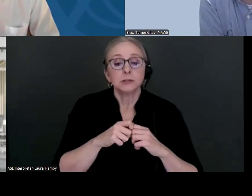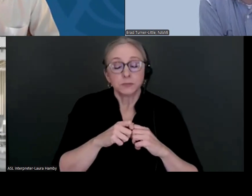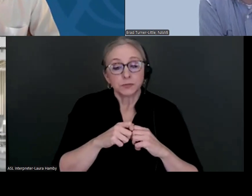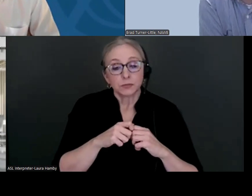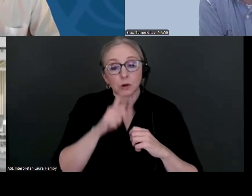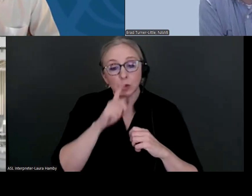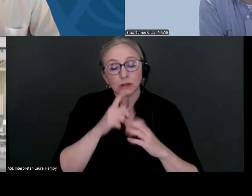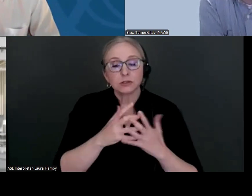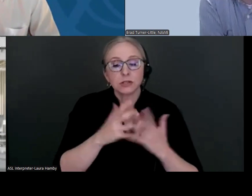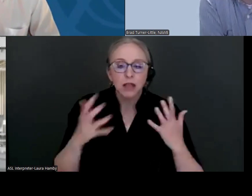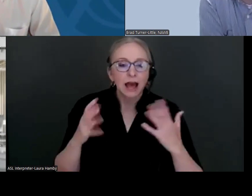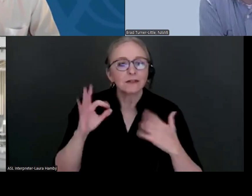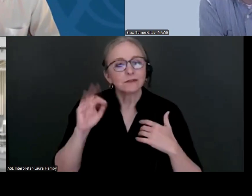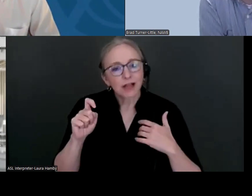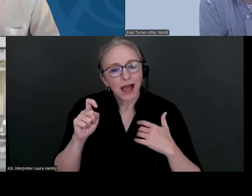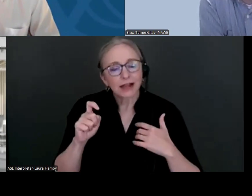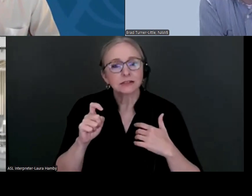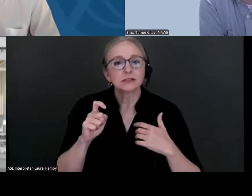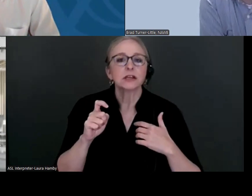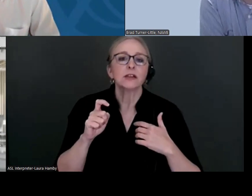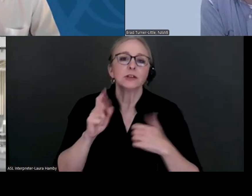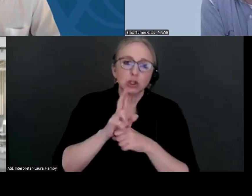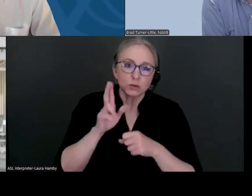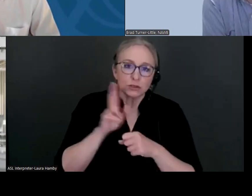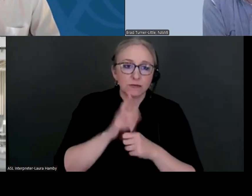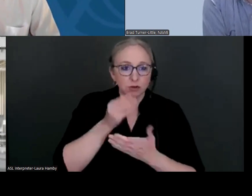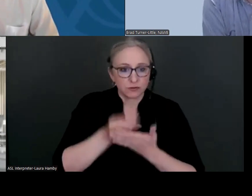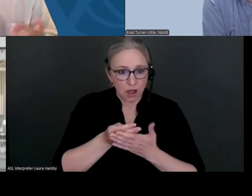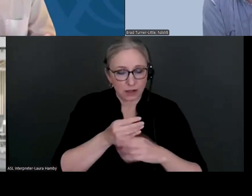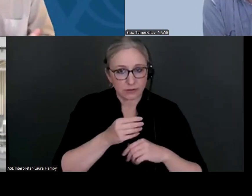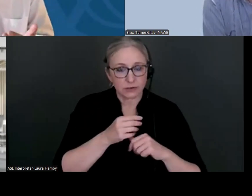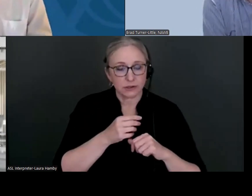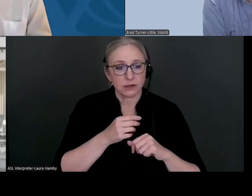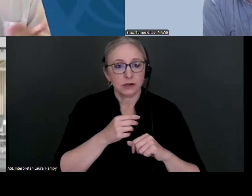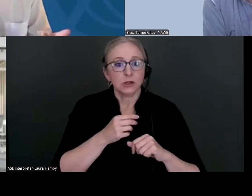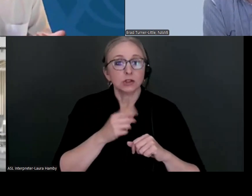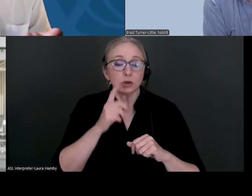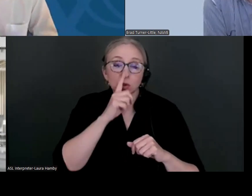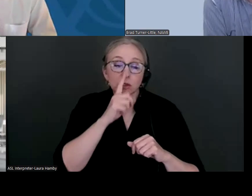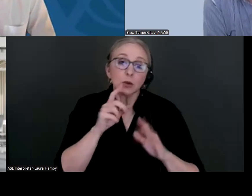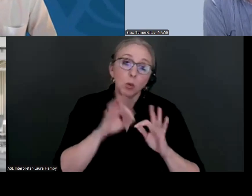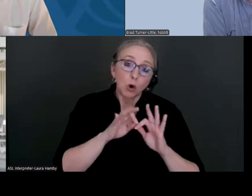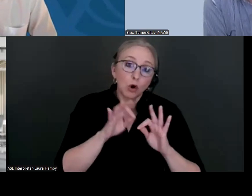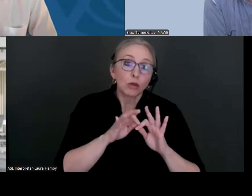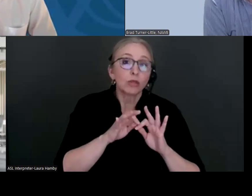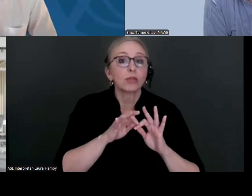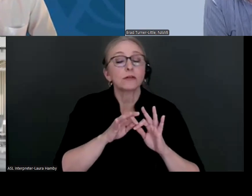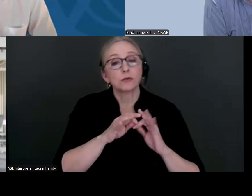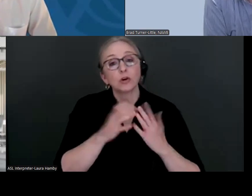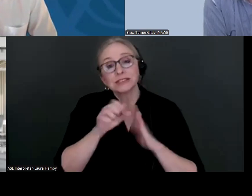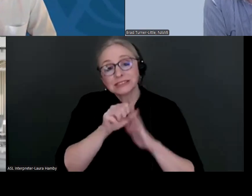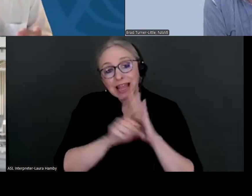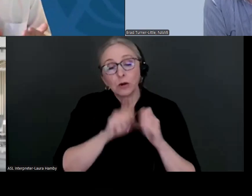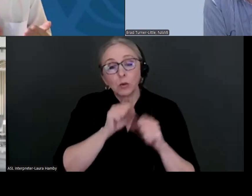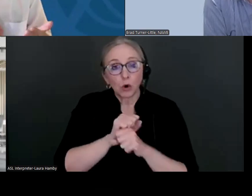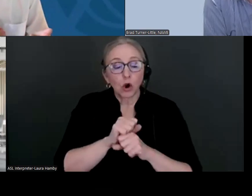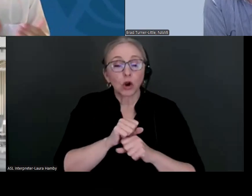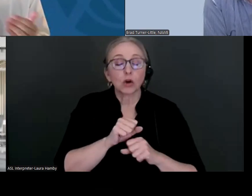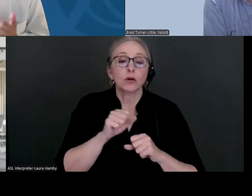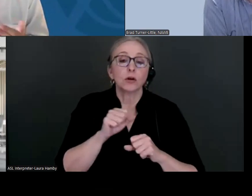there's a lot of flexibility in the use of those funds. And so it may be worth engaging your state workforce agency and